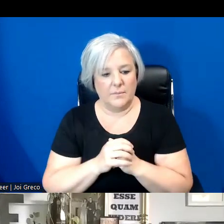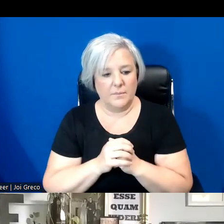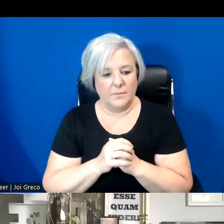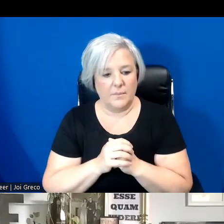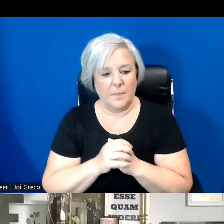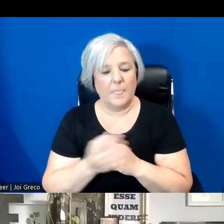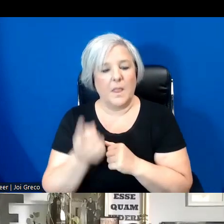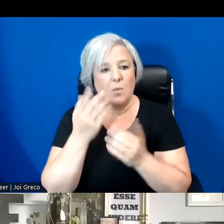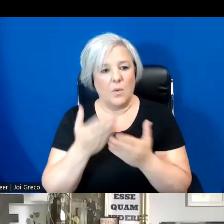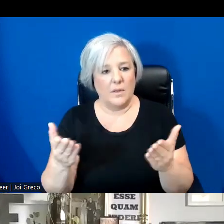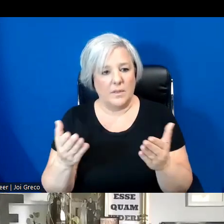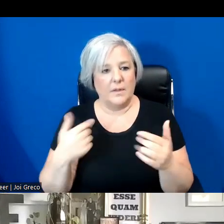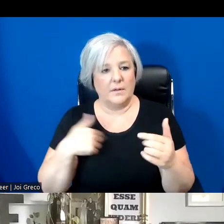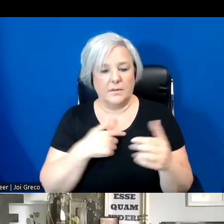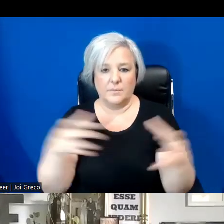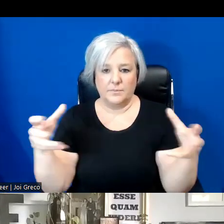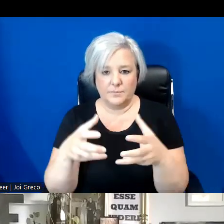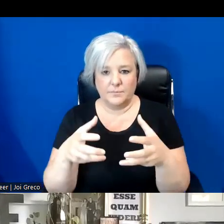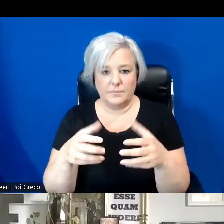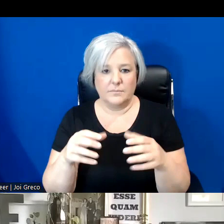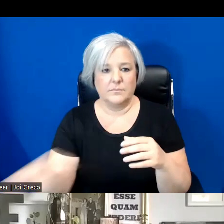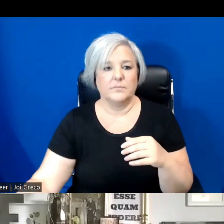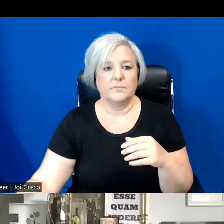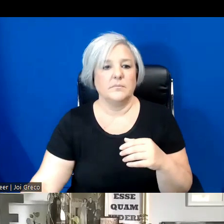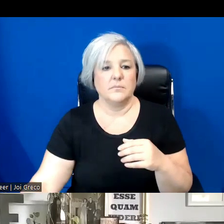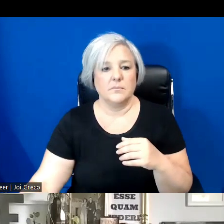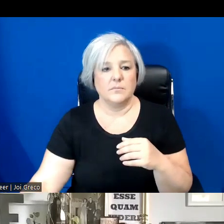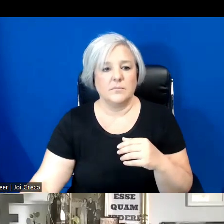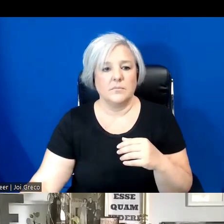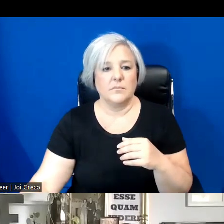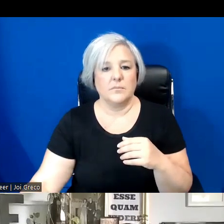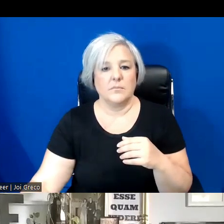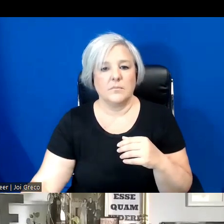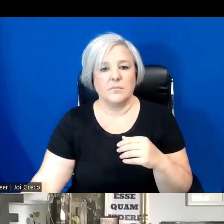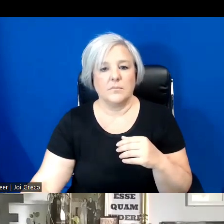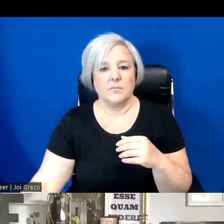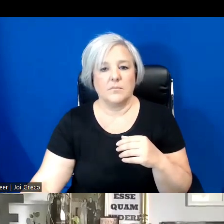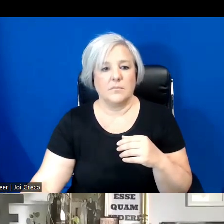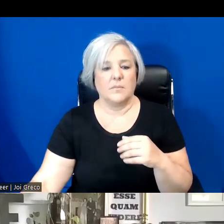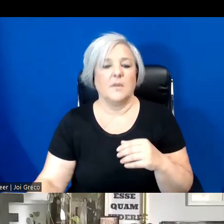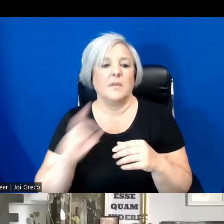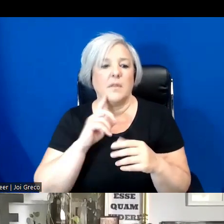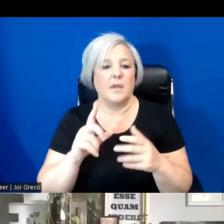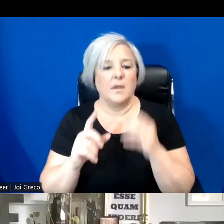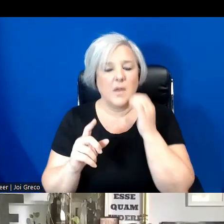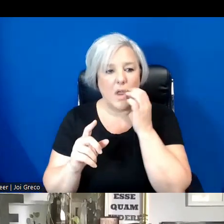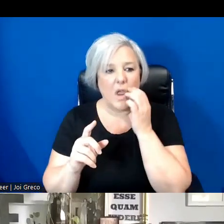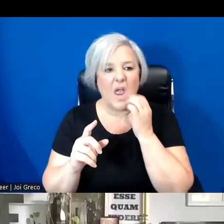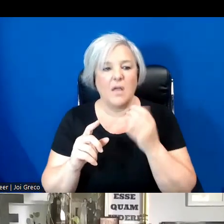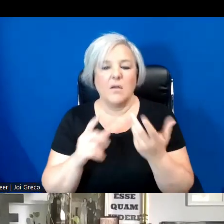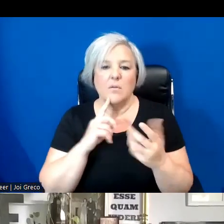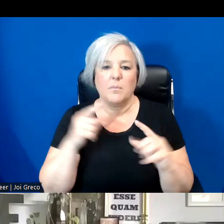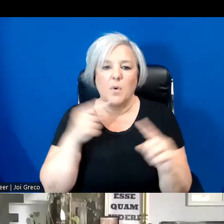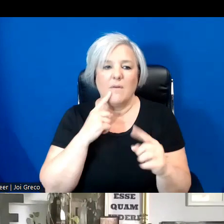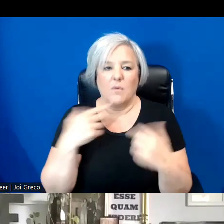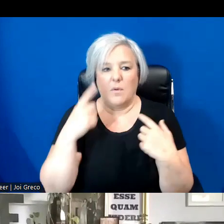that brought us to this conversation was just the fundamental questions at the root of public health have been